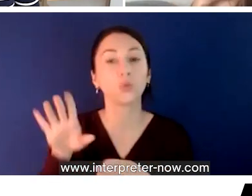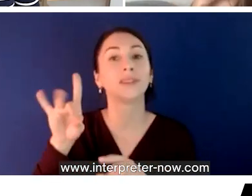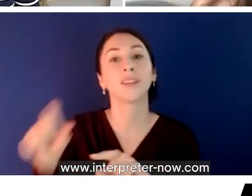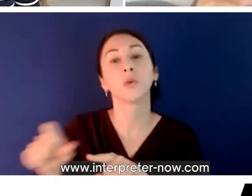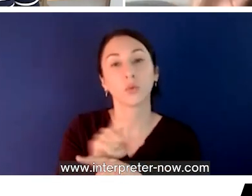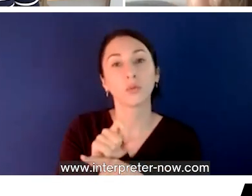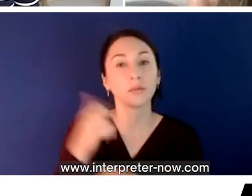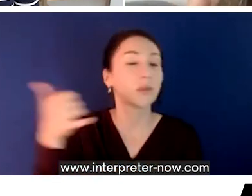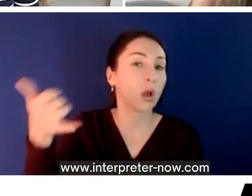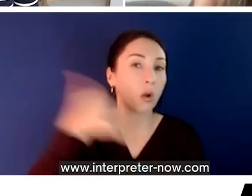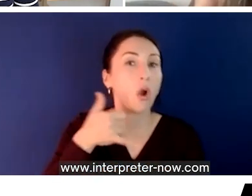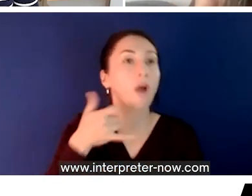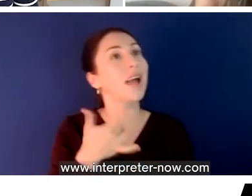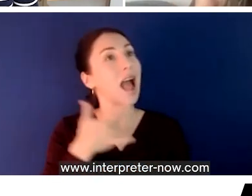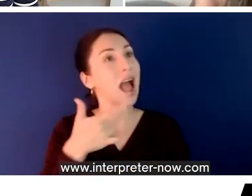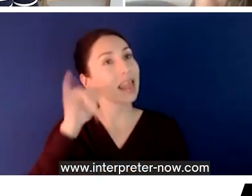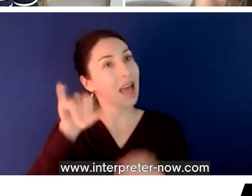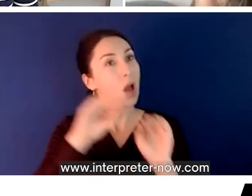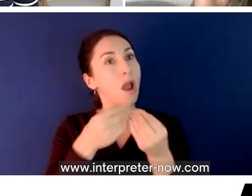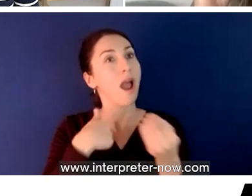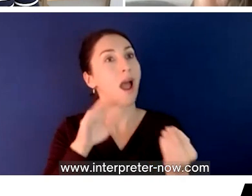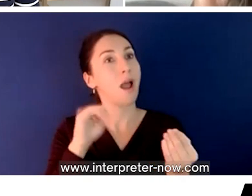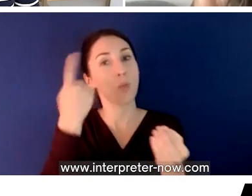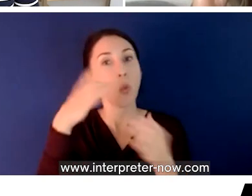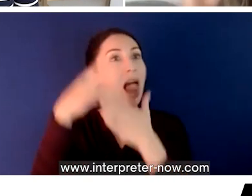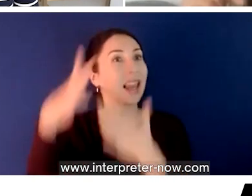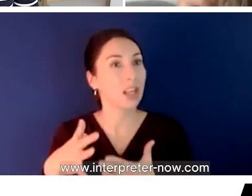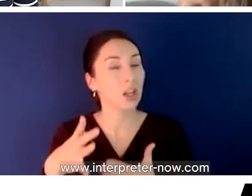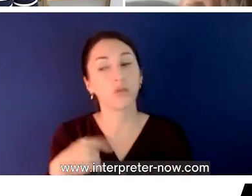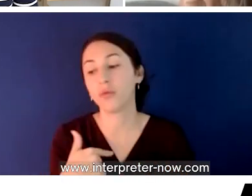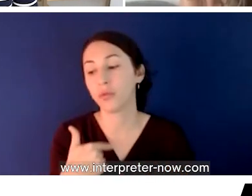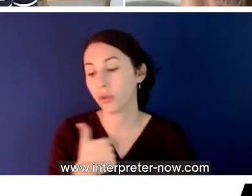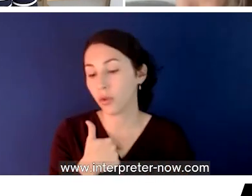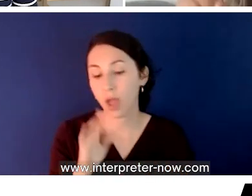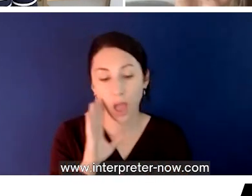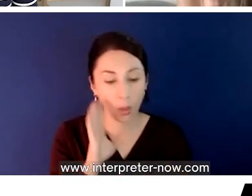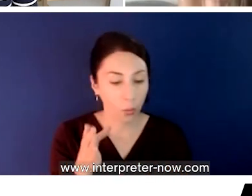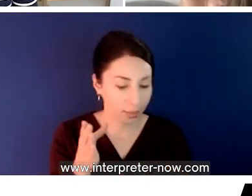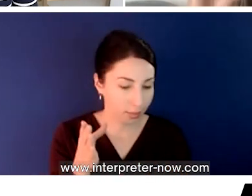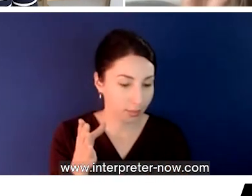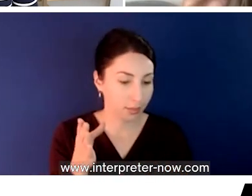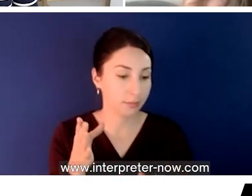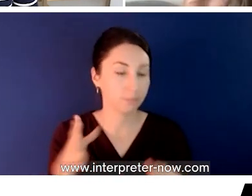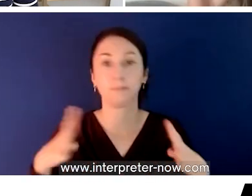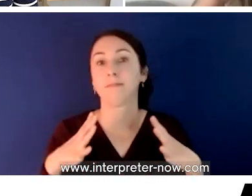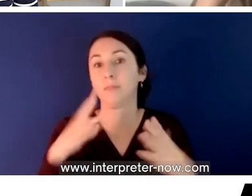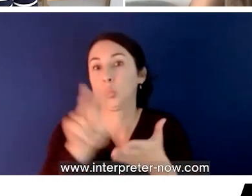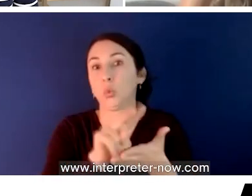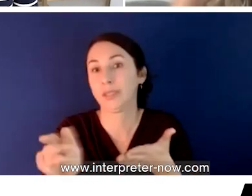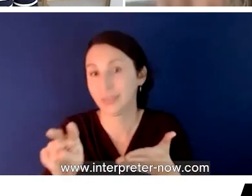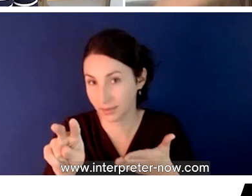a leader at the organization and she was going to, she was going to take, I think it was 2 weeks of medical